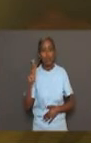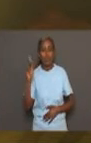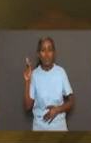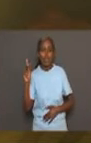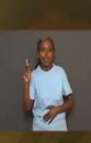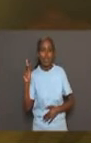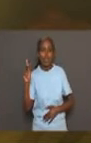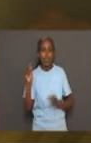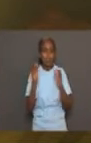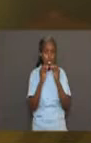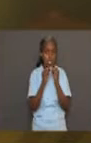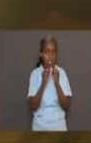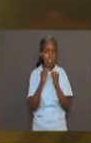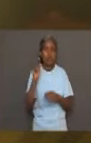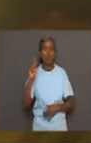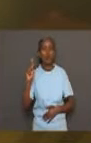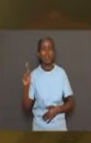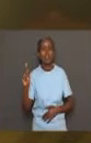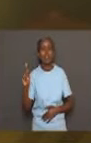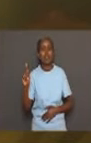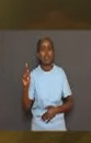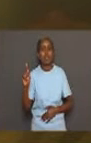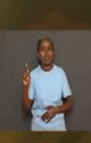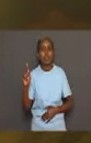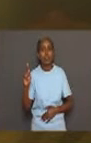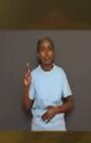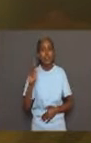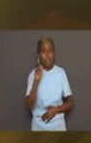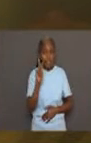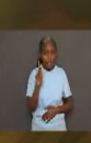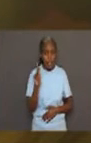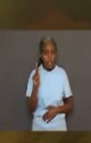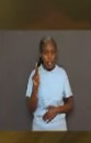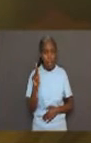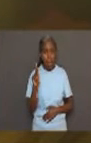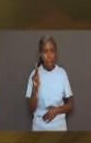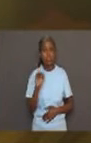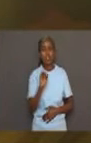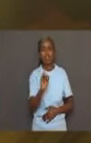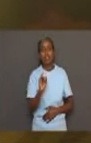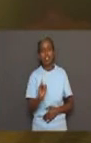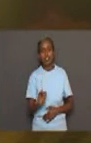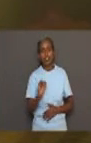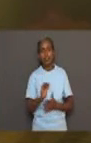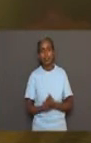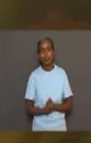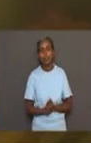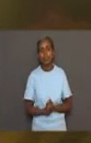2k plus 1, where k is an integer.